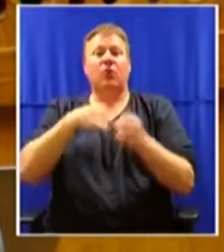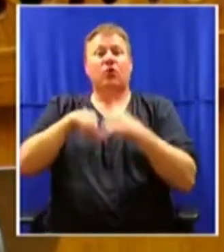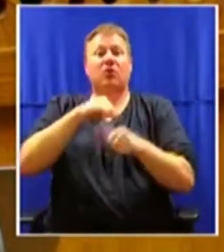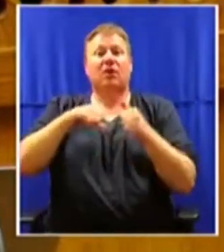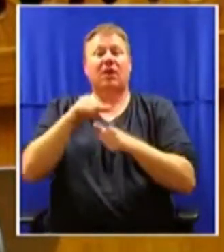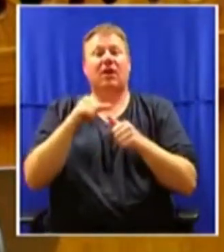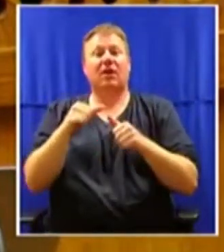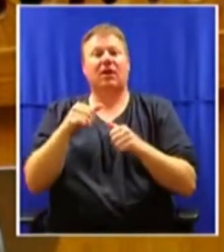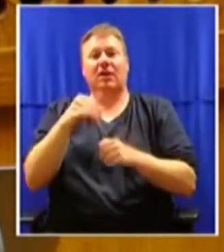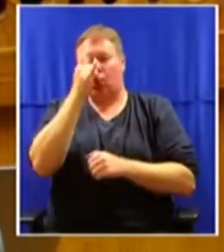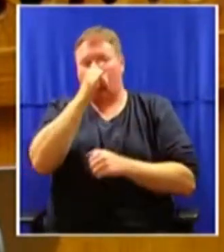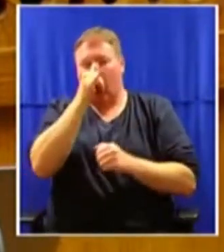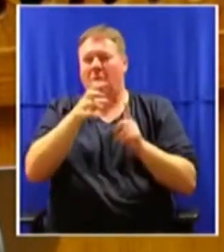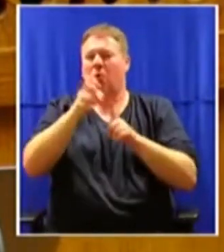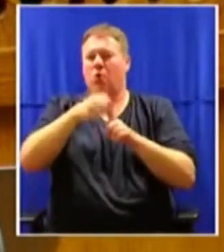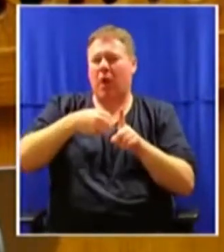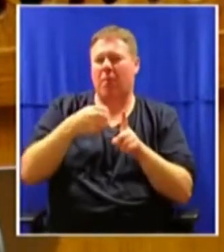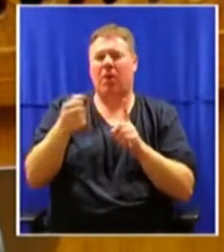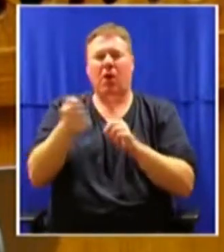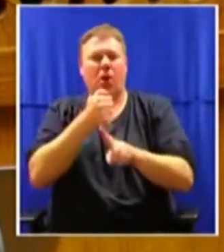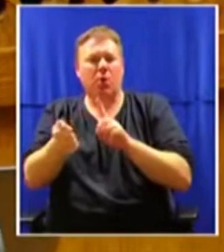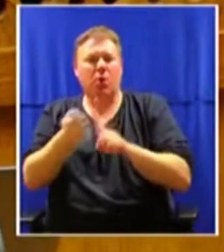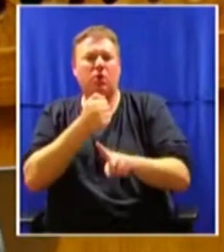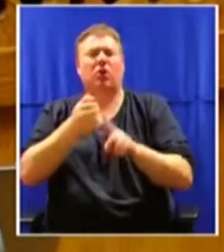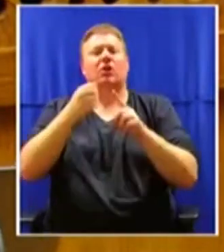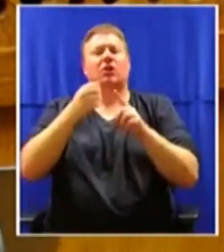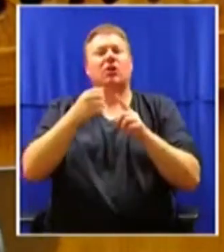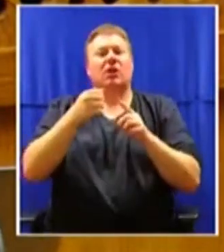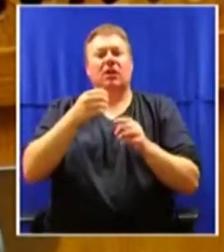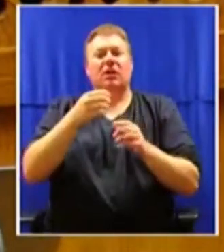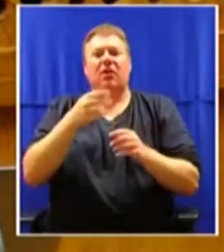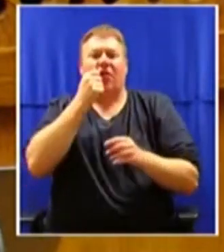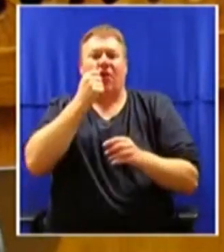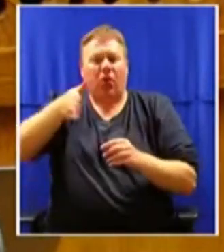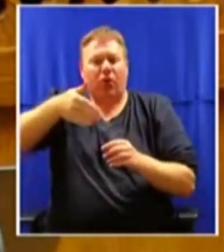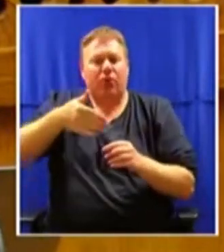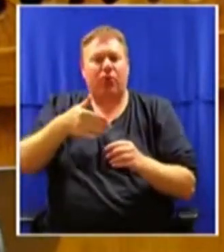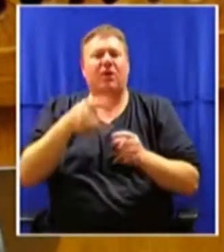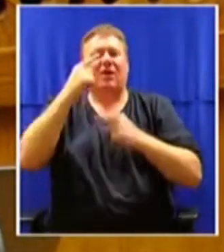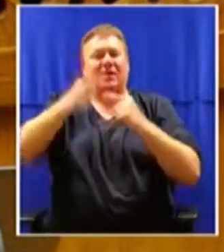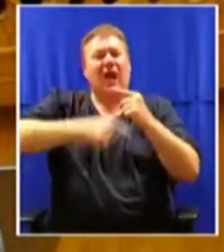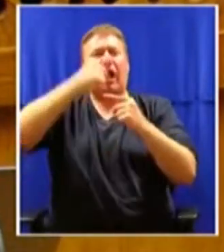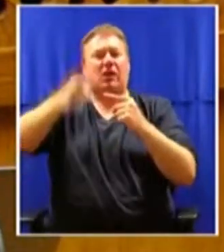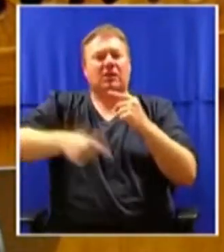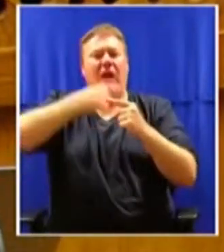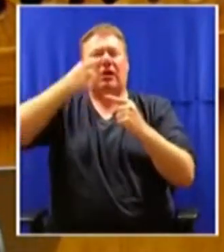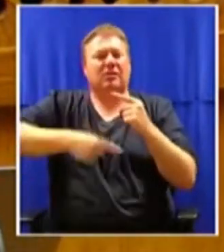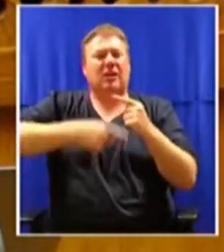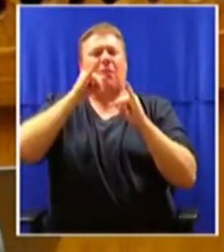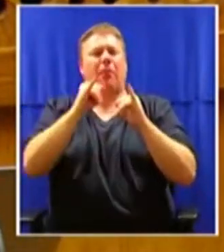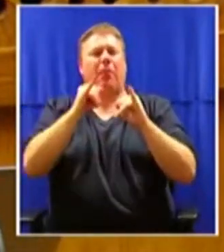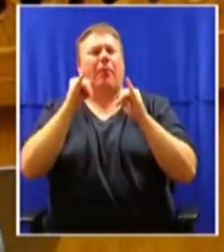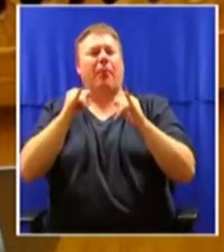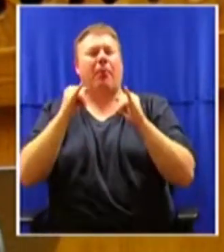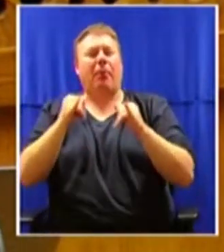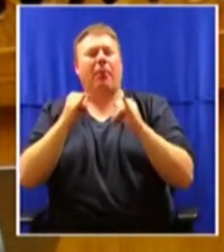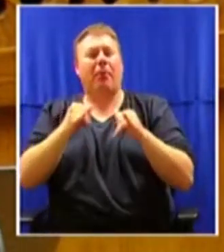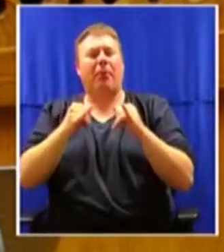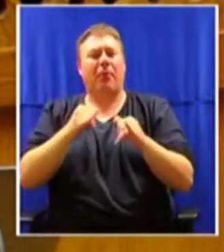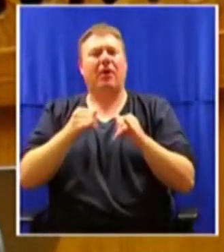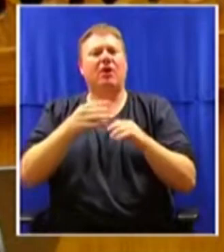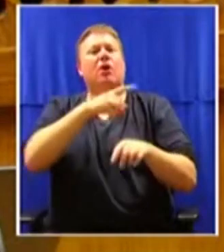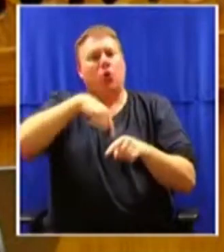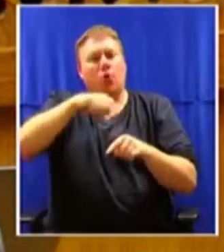abuse, violence, absent fathers, and the cycle of breeding. This immoral status quo is not challenged with